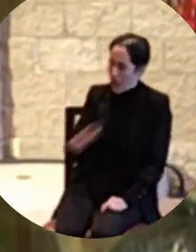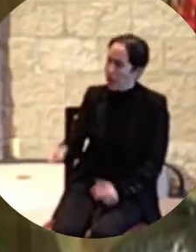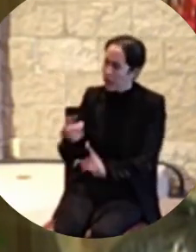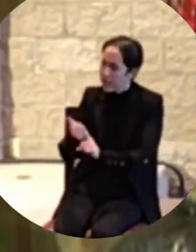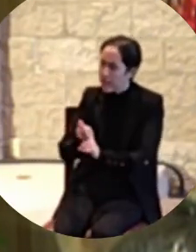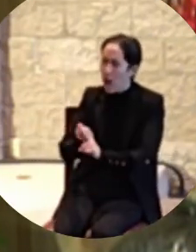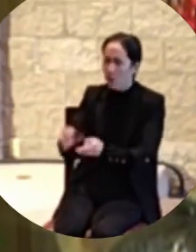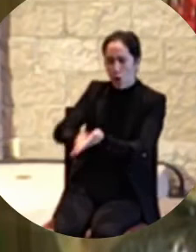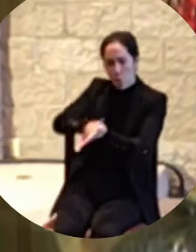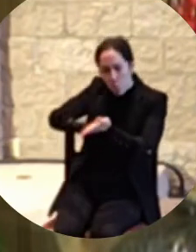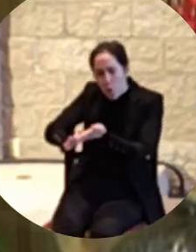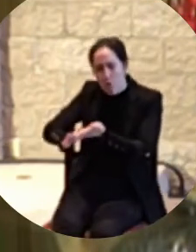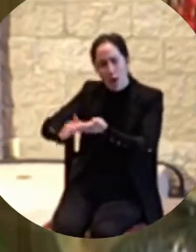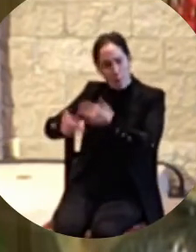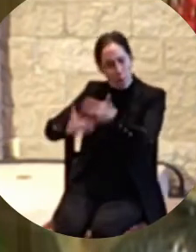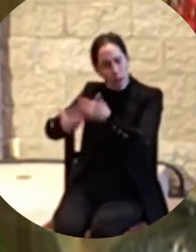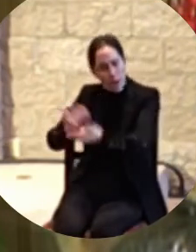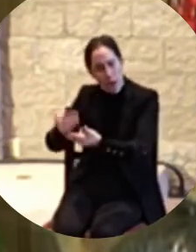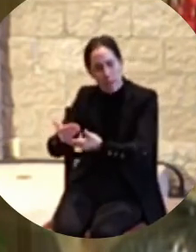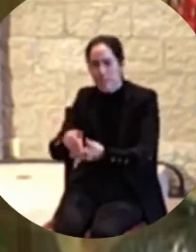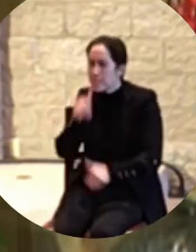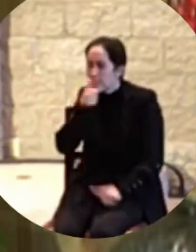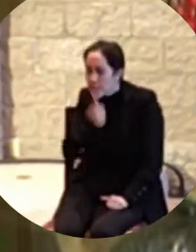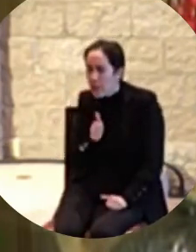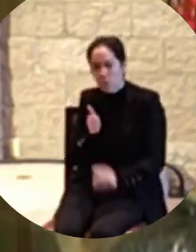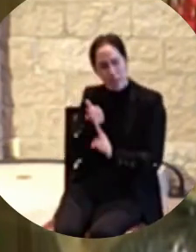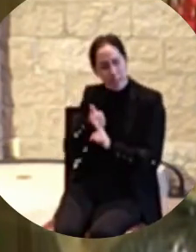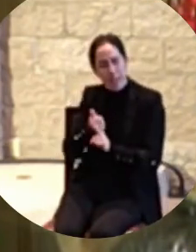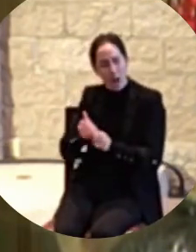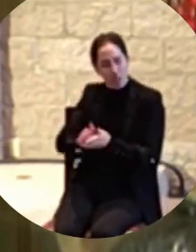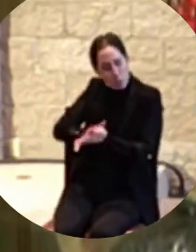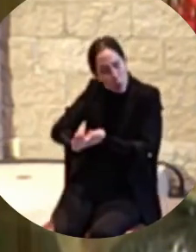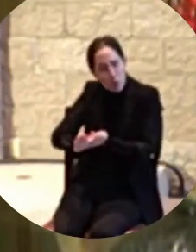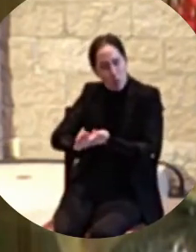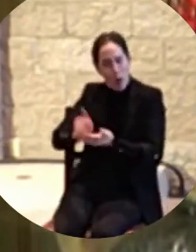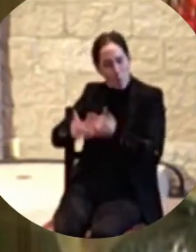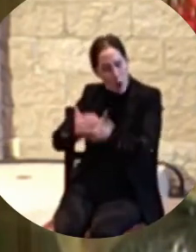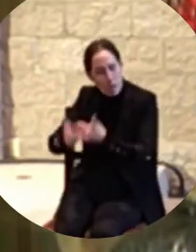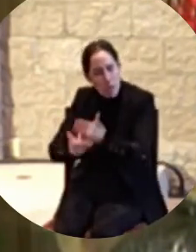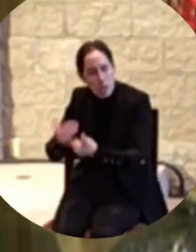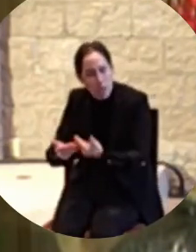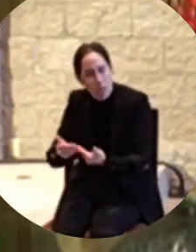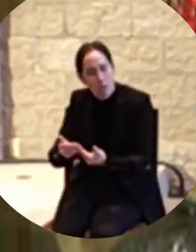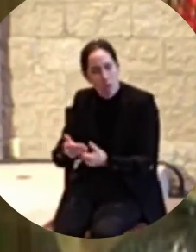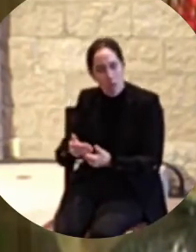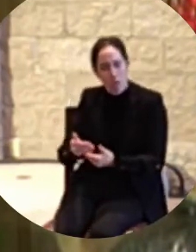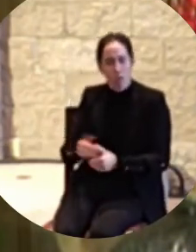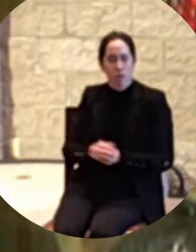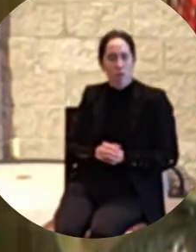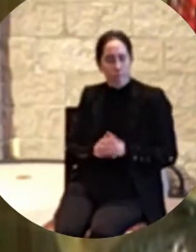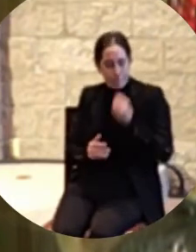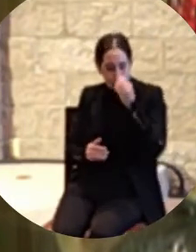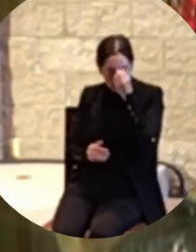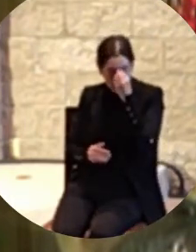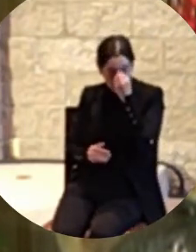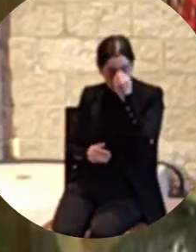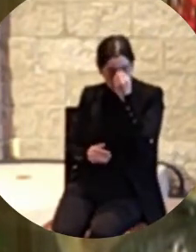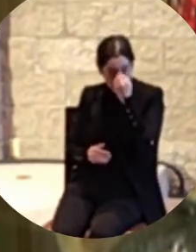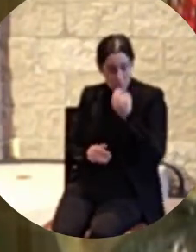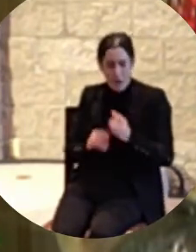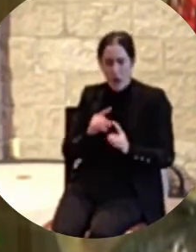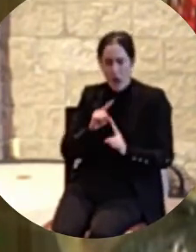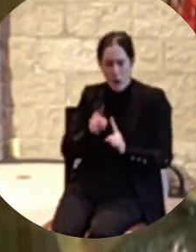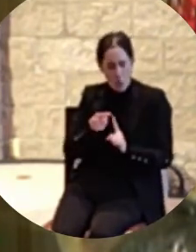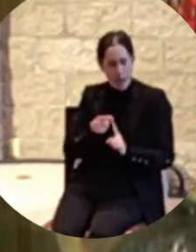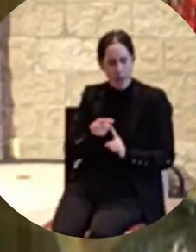process. And then when the soul does go through to rid it of DOS and weakness, that's what it's ridding of.